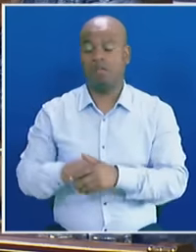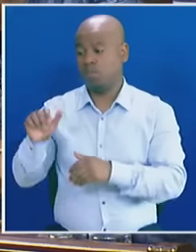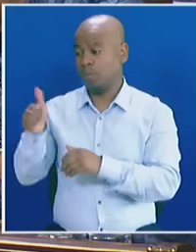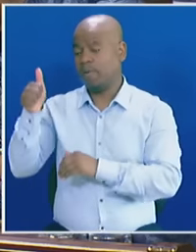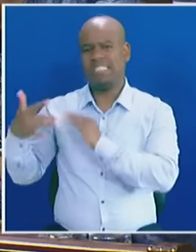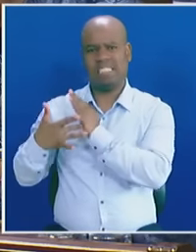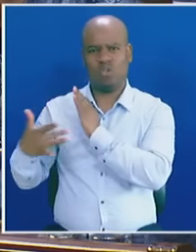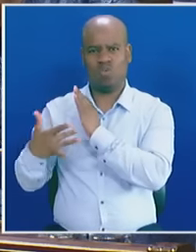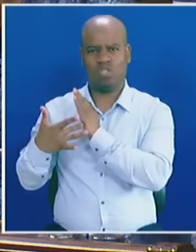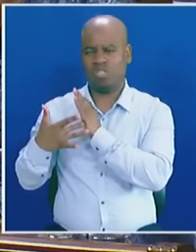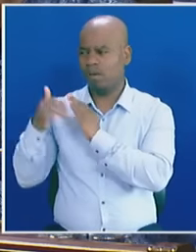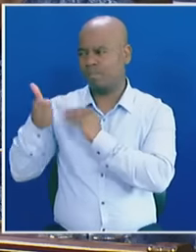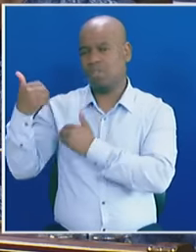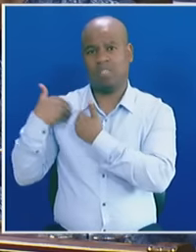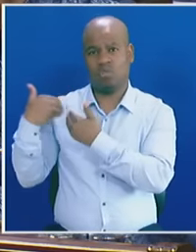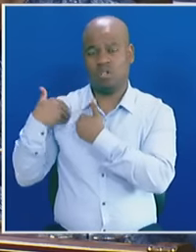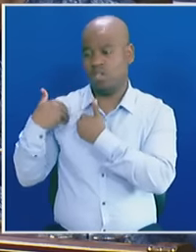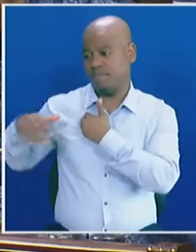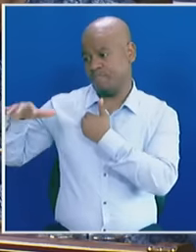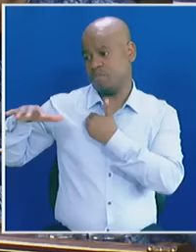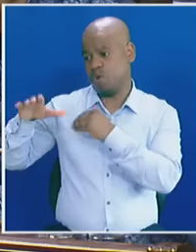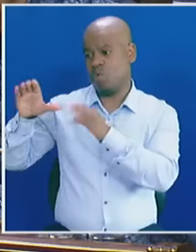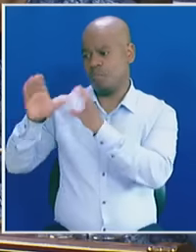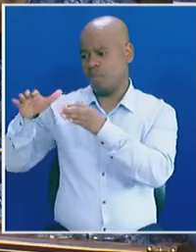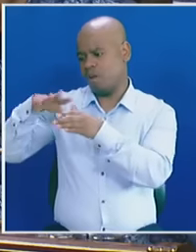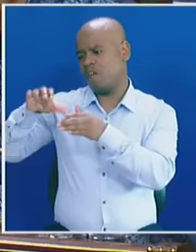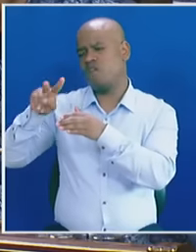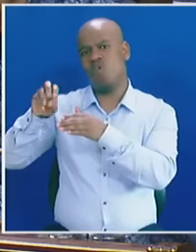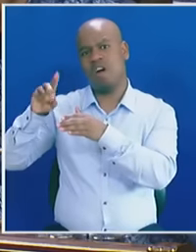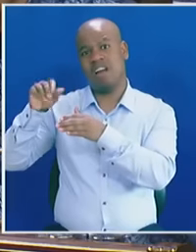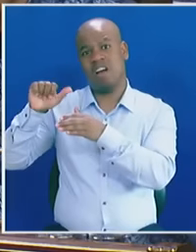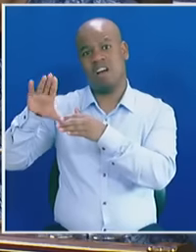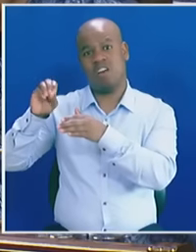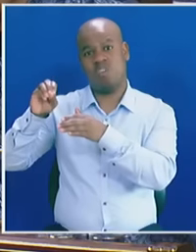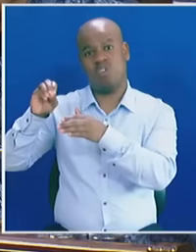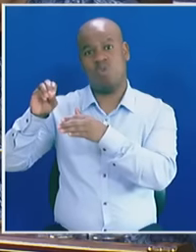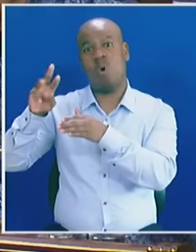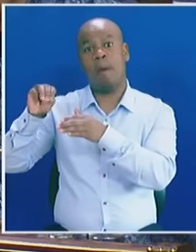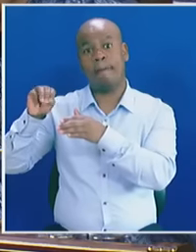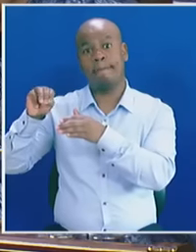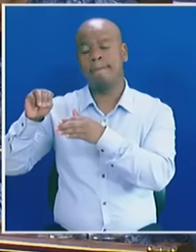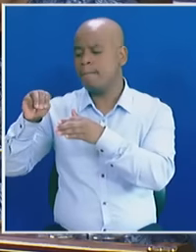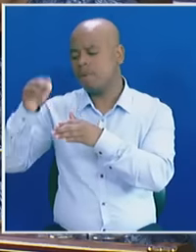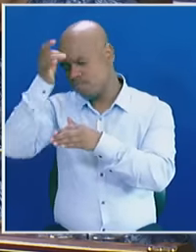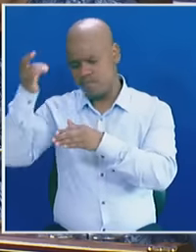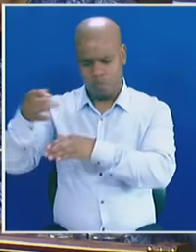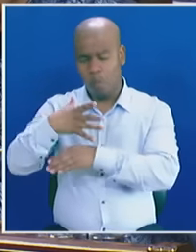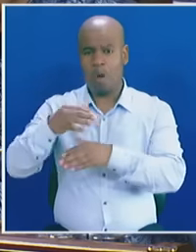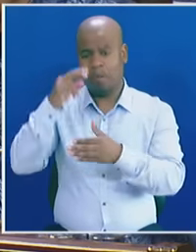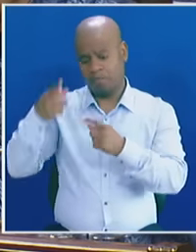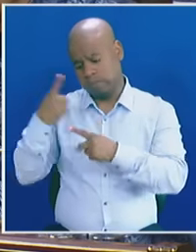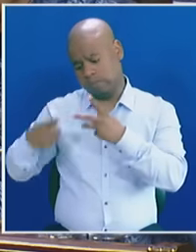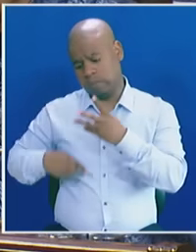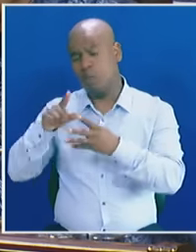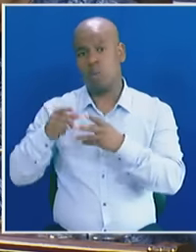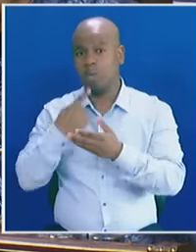Technology Security Officer of Vodacom presents alarming statistics from Vodacom Cyber Intelligence Center, revealing